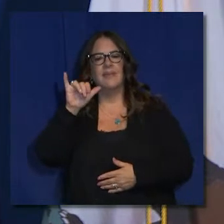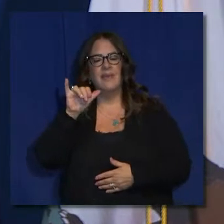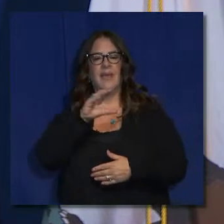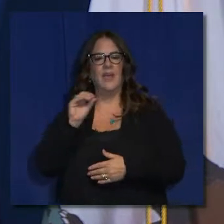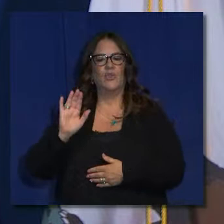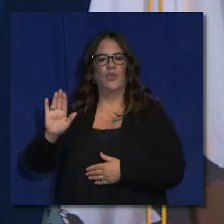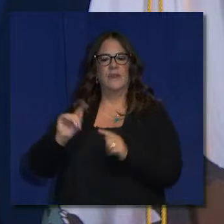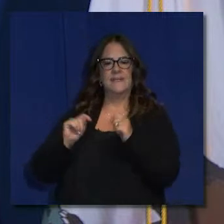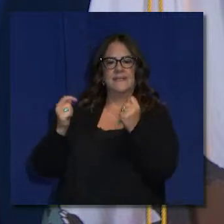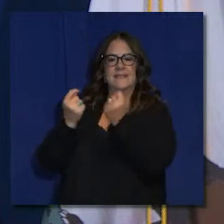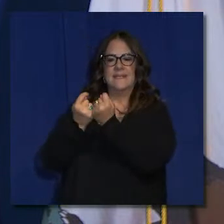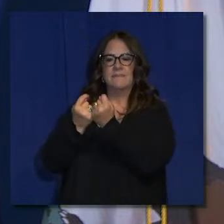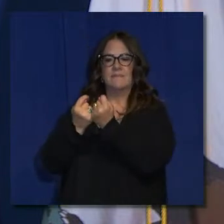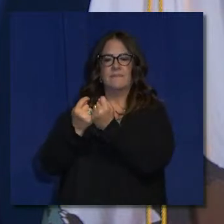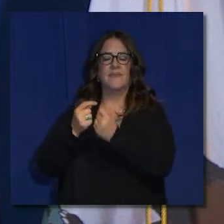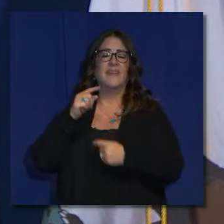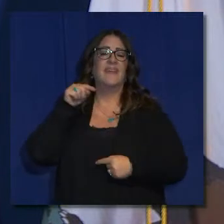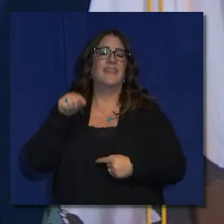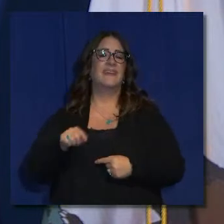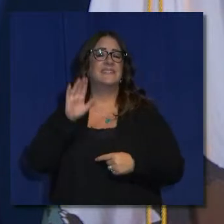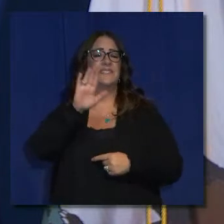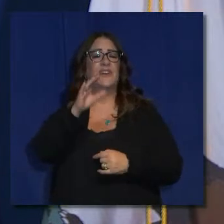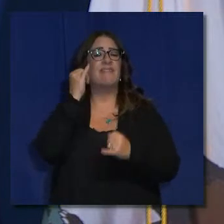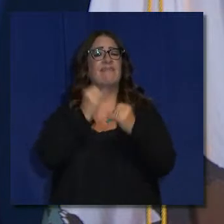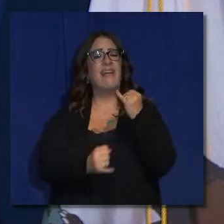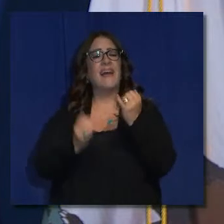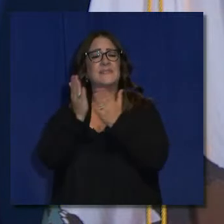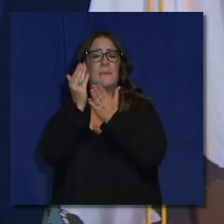team. This is Keely's last budget.